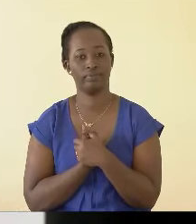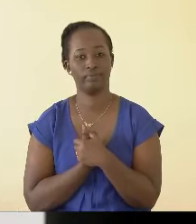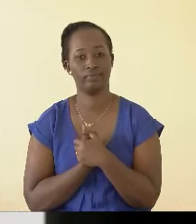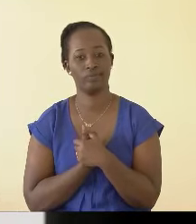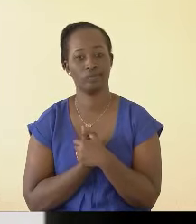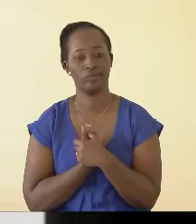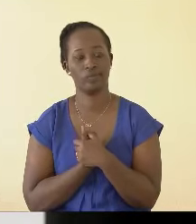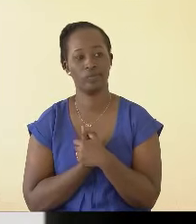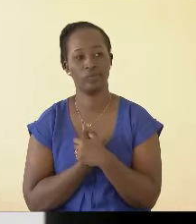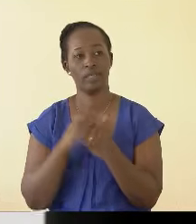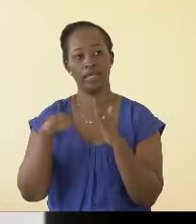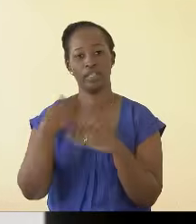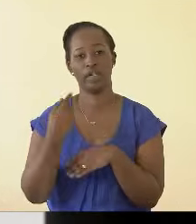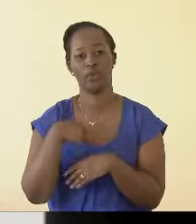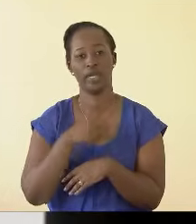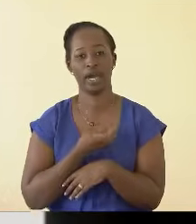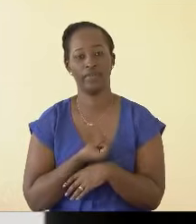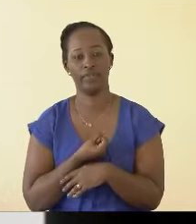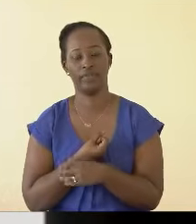April. Then we have